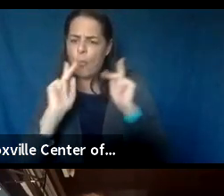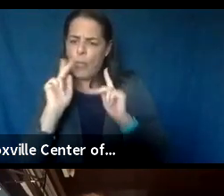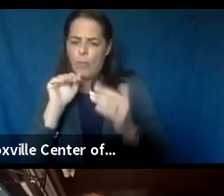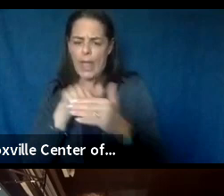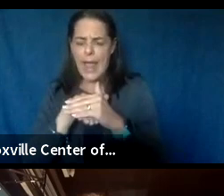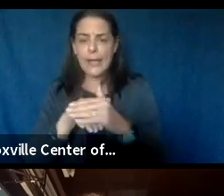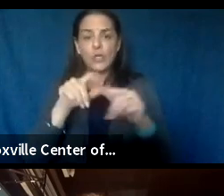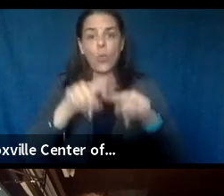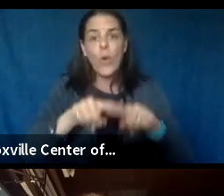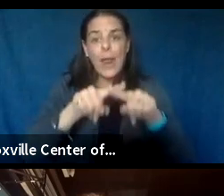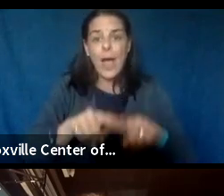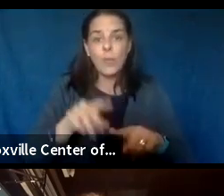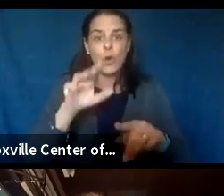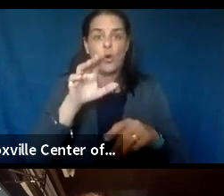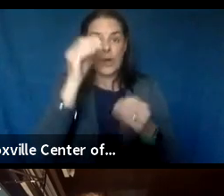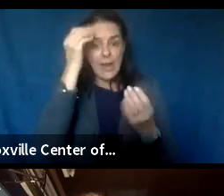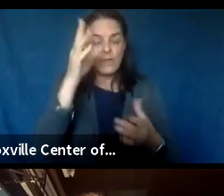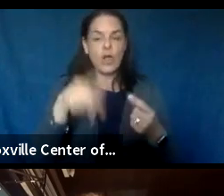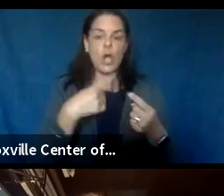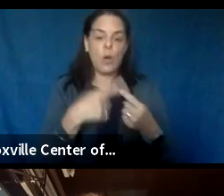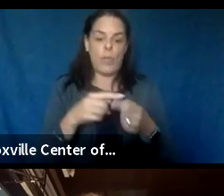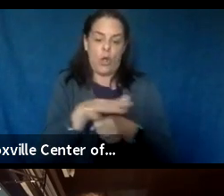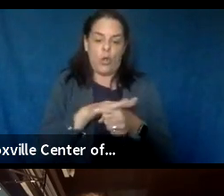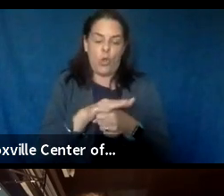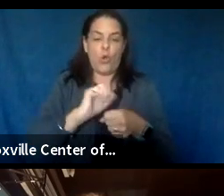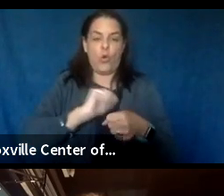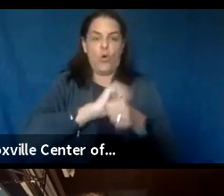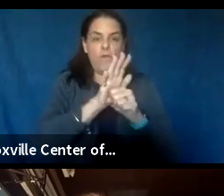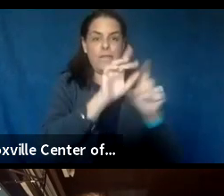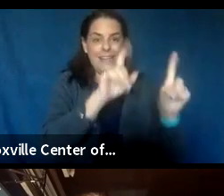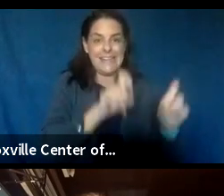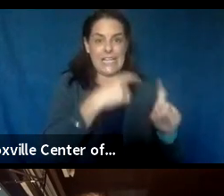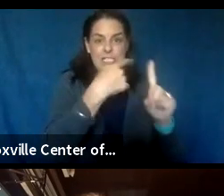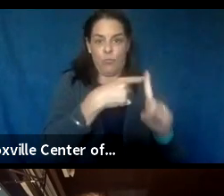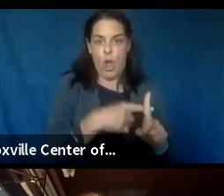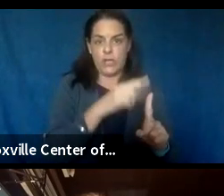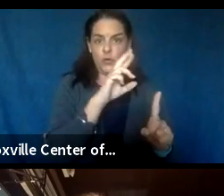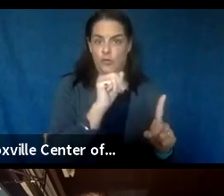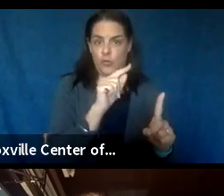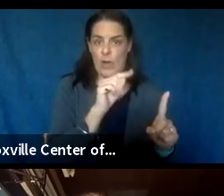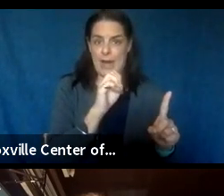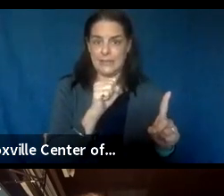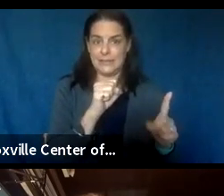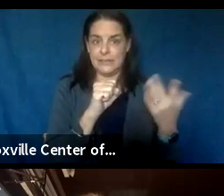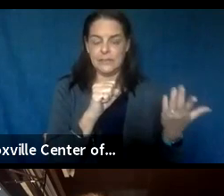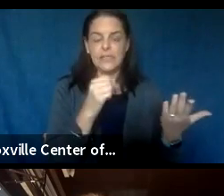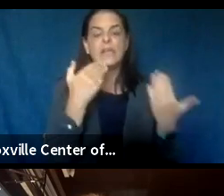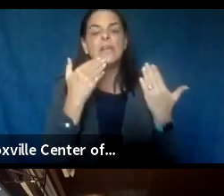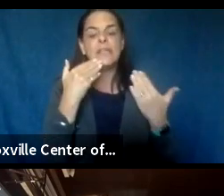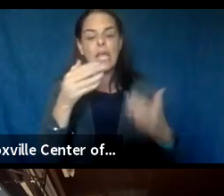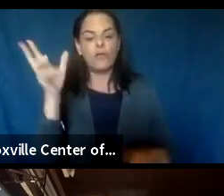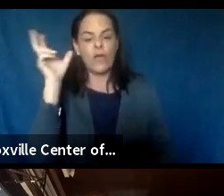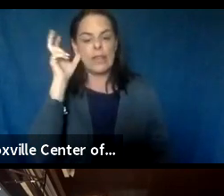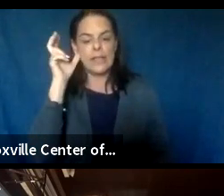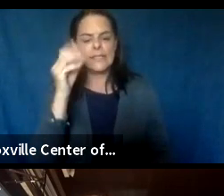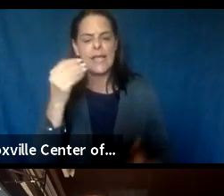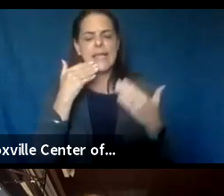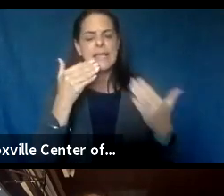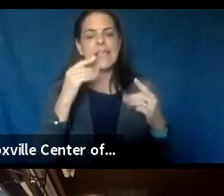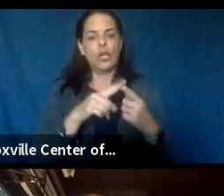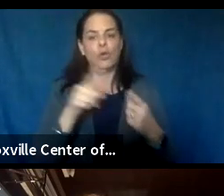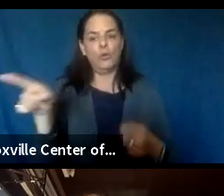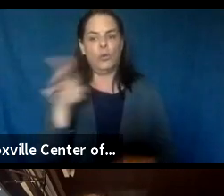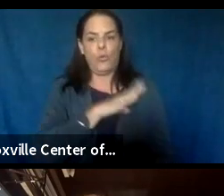reliable data on local coronavirus test positivity rates? Thank you for listening, and thank you to the